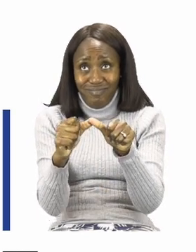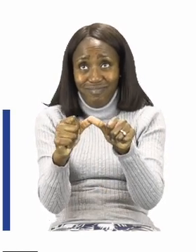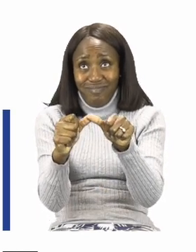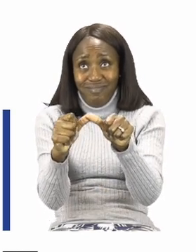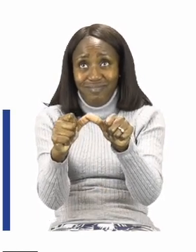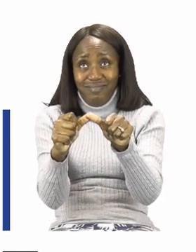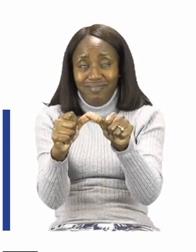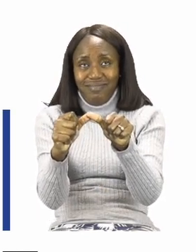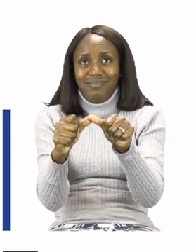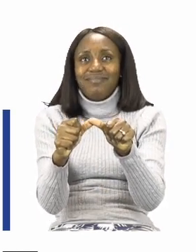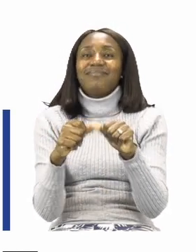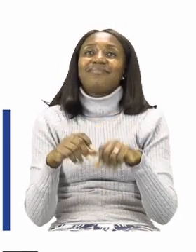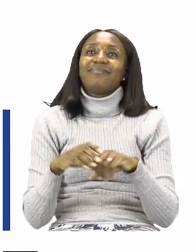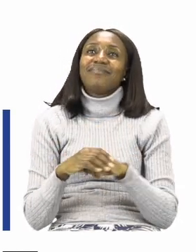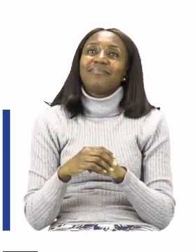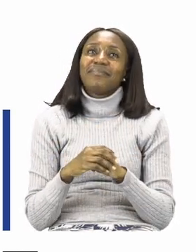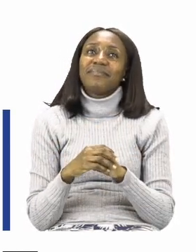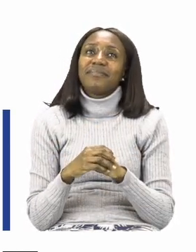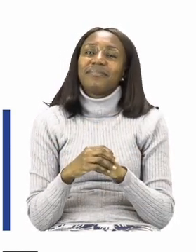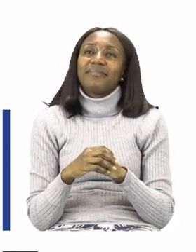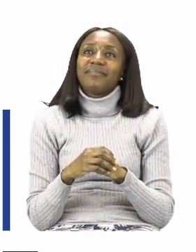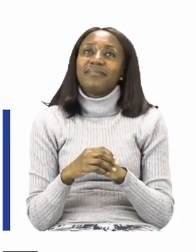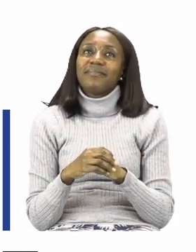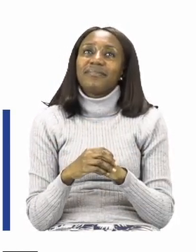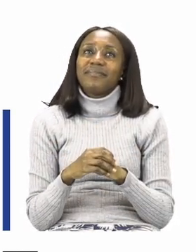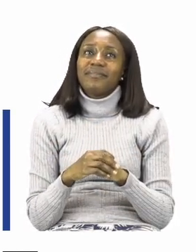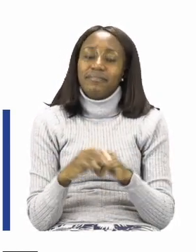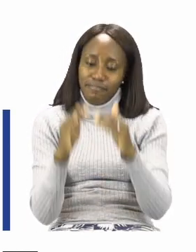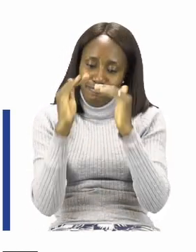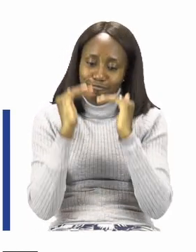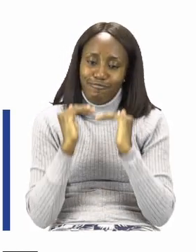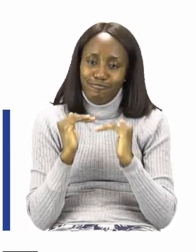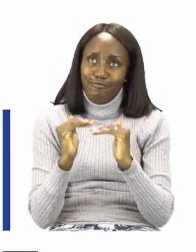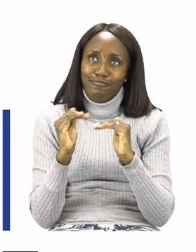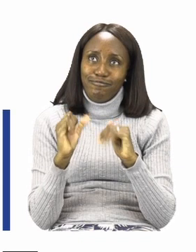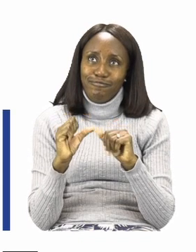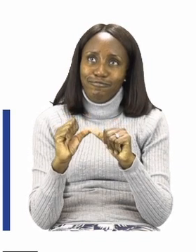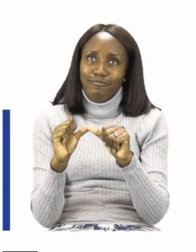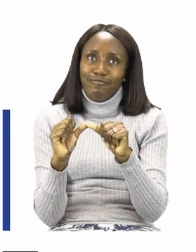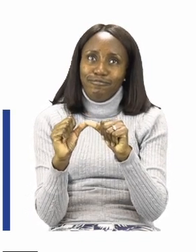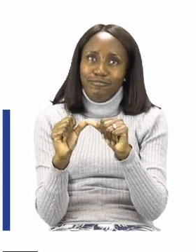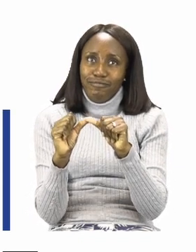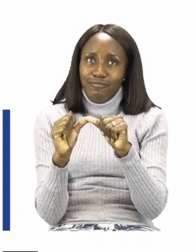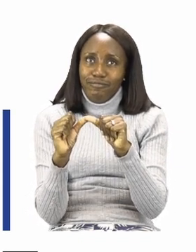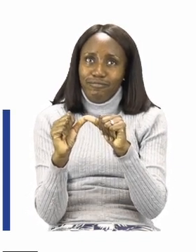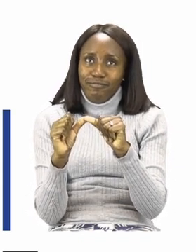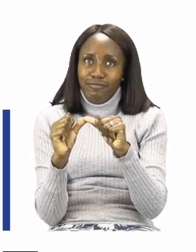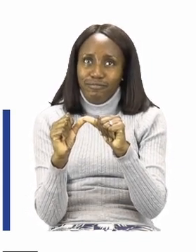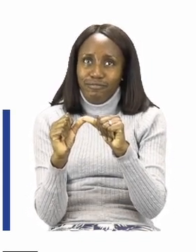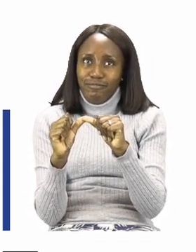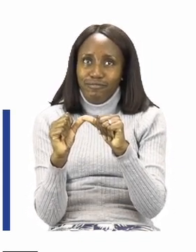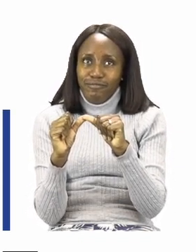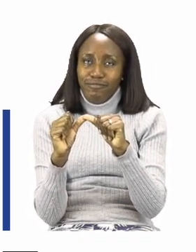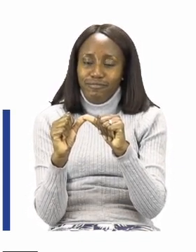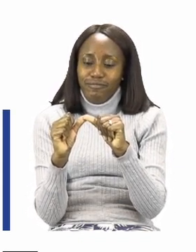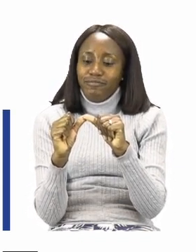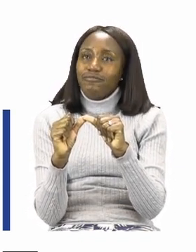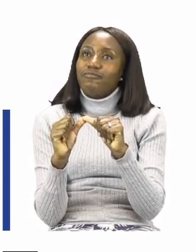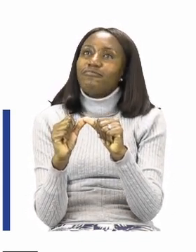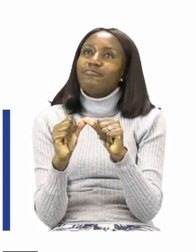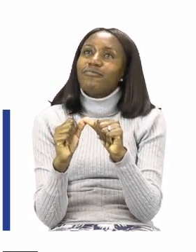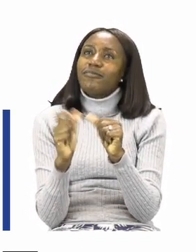your own. We are going to continue to the next activity where it